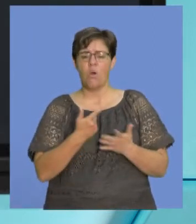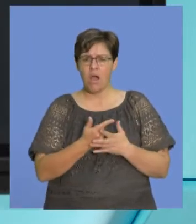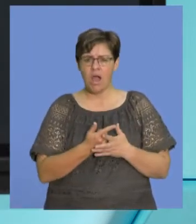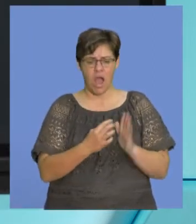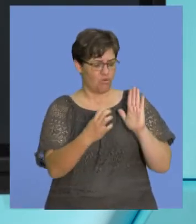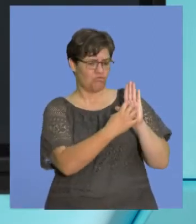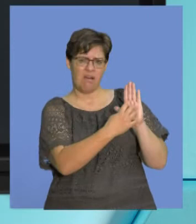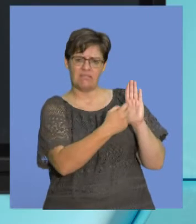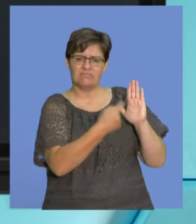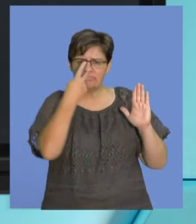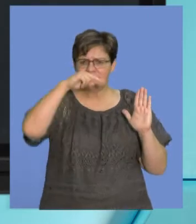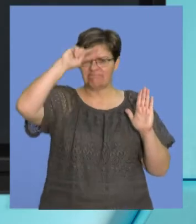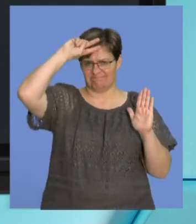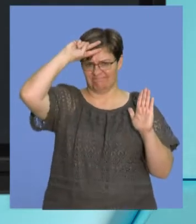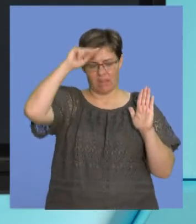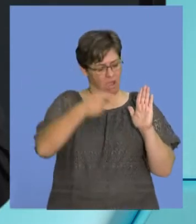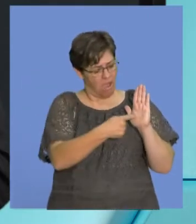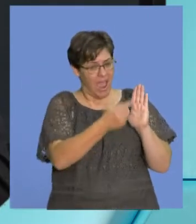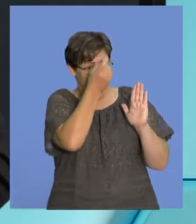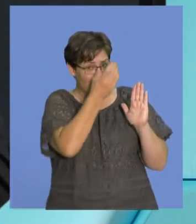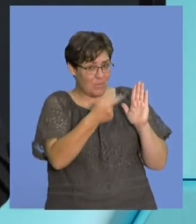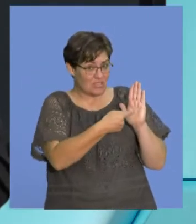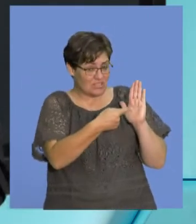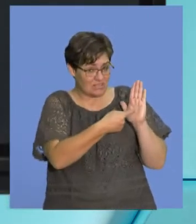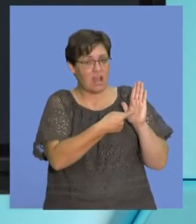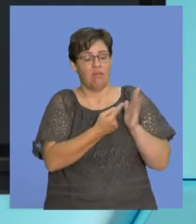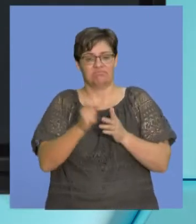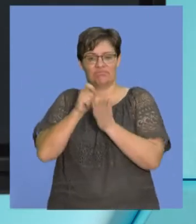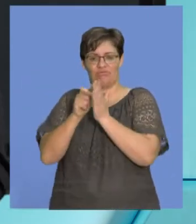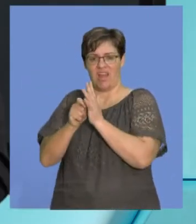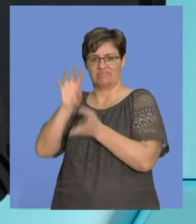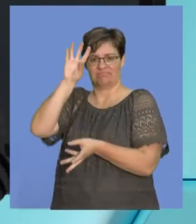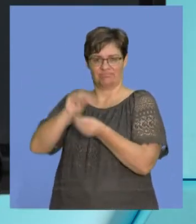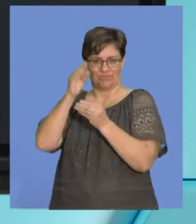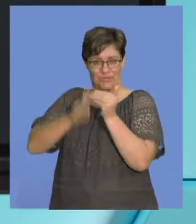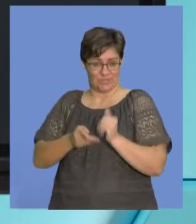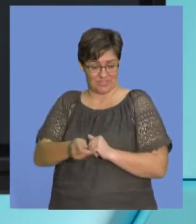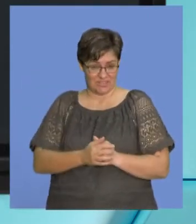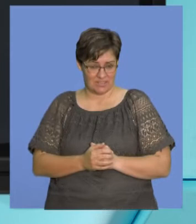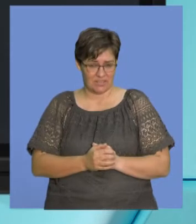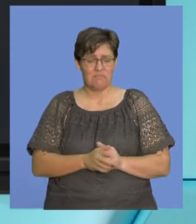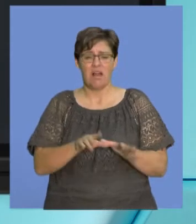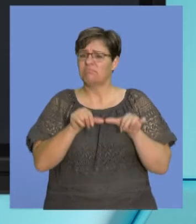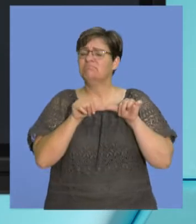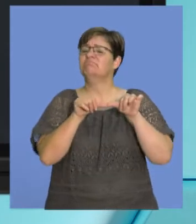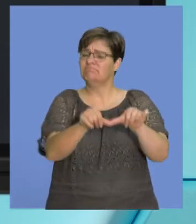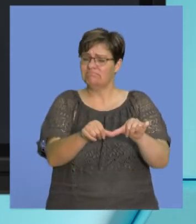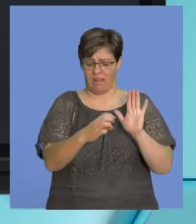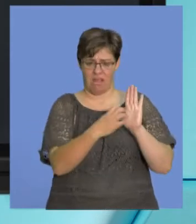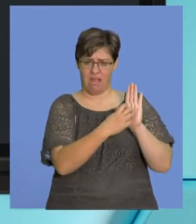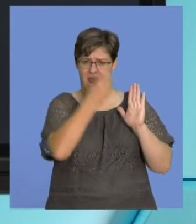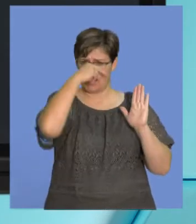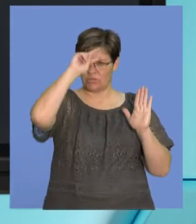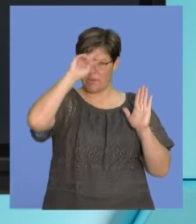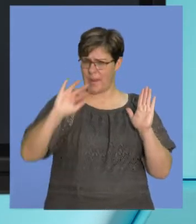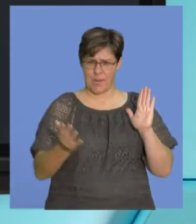interpret graphs and how to draw conclusions from those values. So let's get straight into it. Let's see how we continue interpreting graphs and